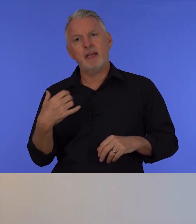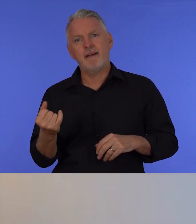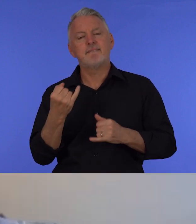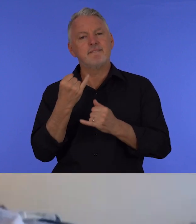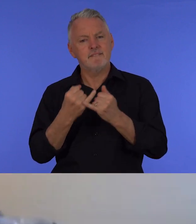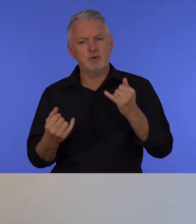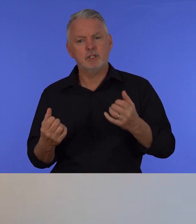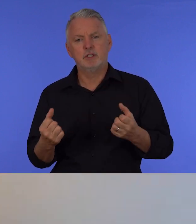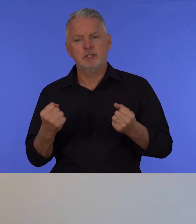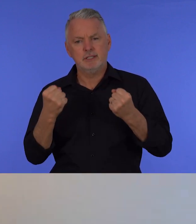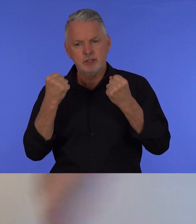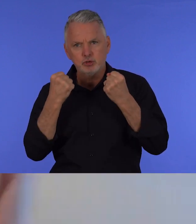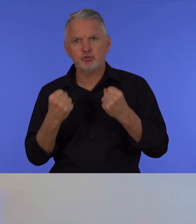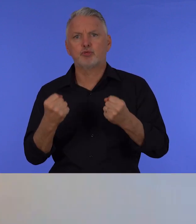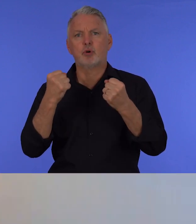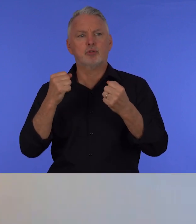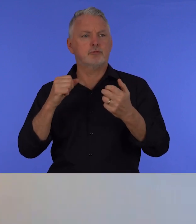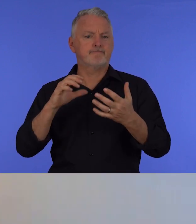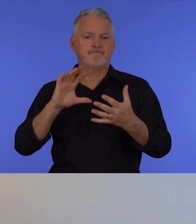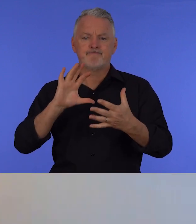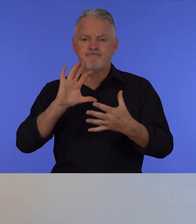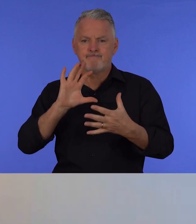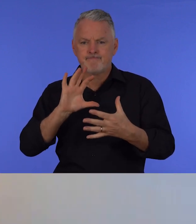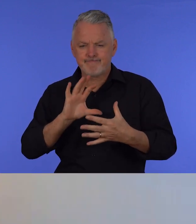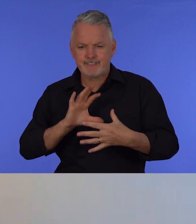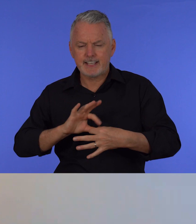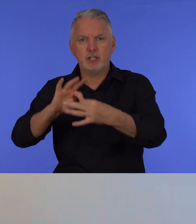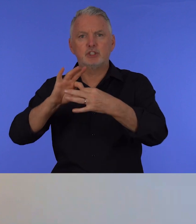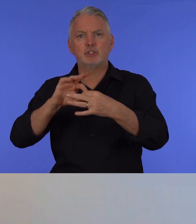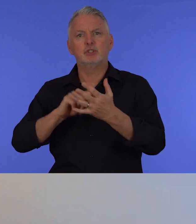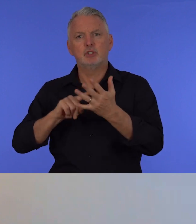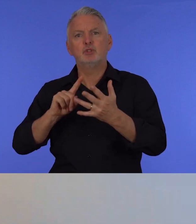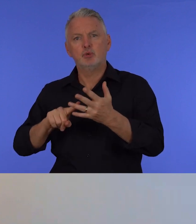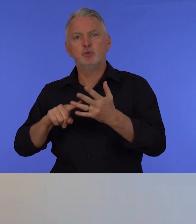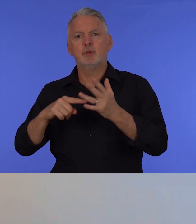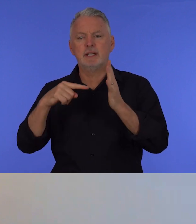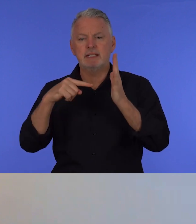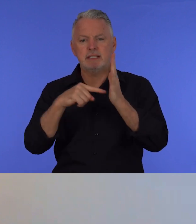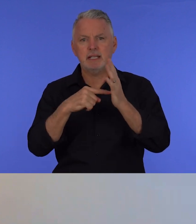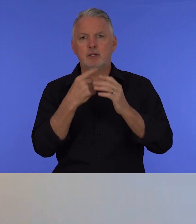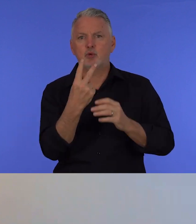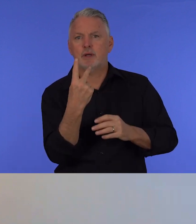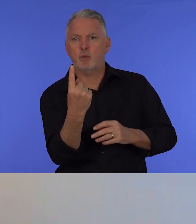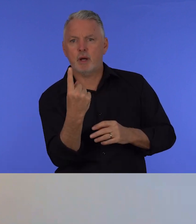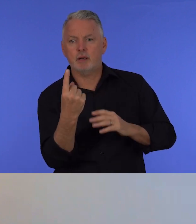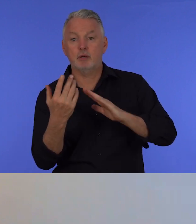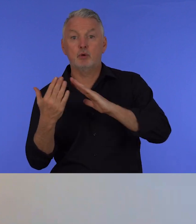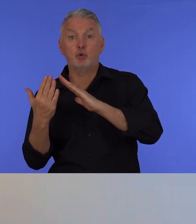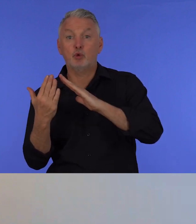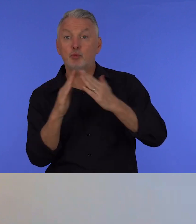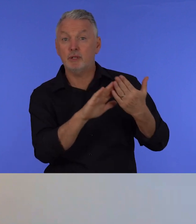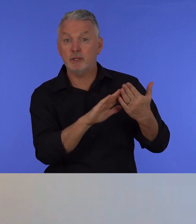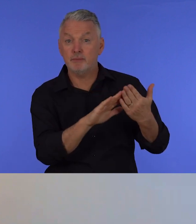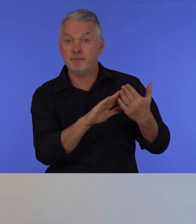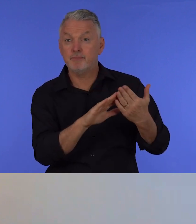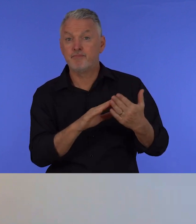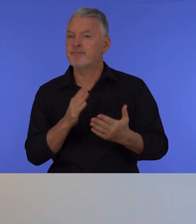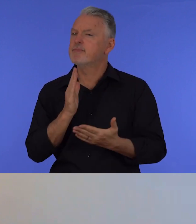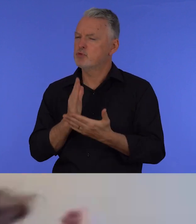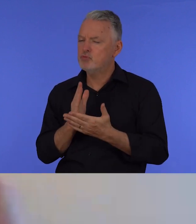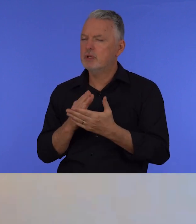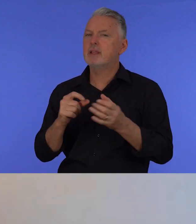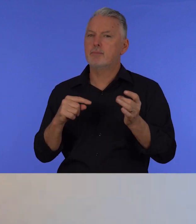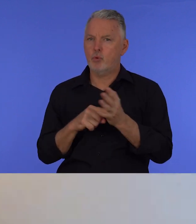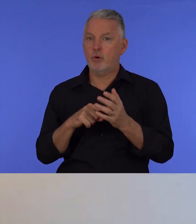us, we have a very strong tie and connection to